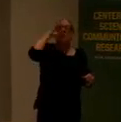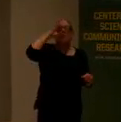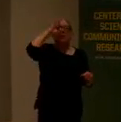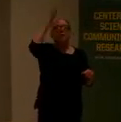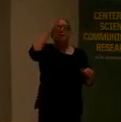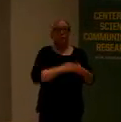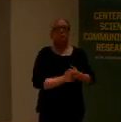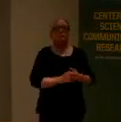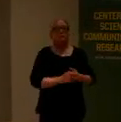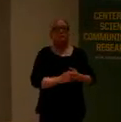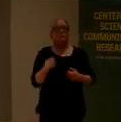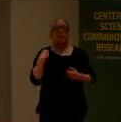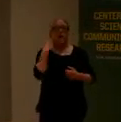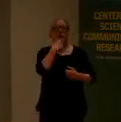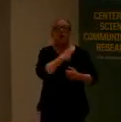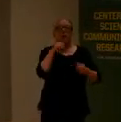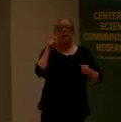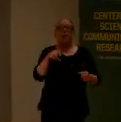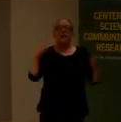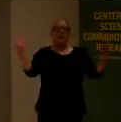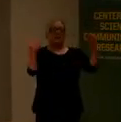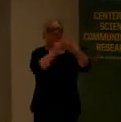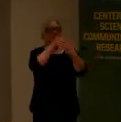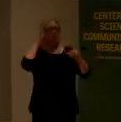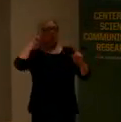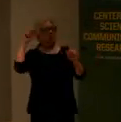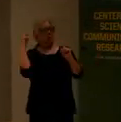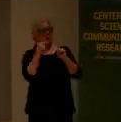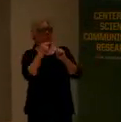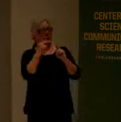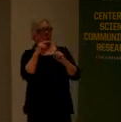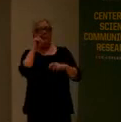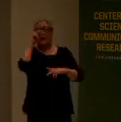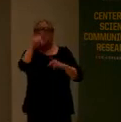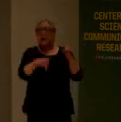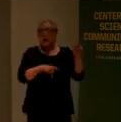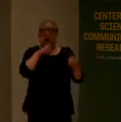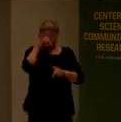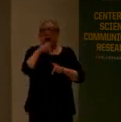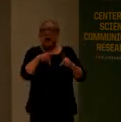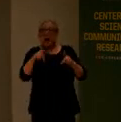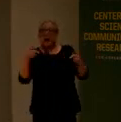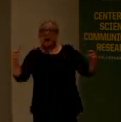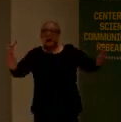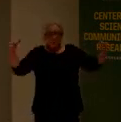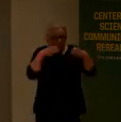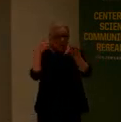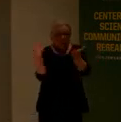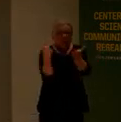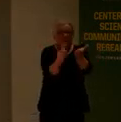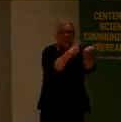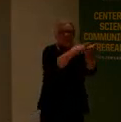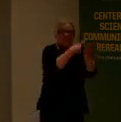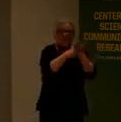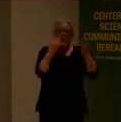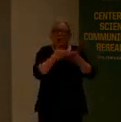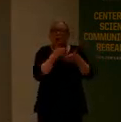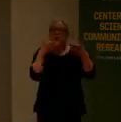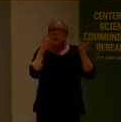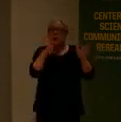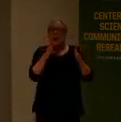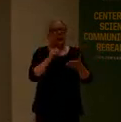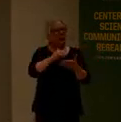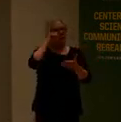to think about things in a different way, bringing people to the table in new ways. And I believe no one is better positioned than